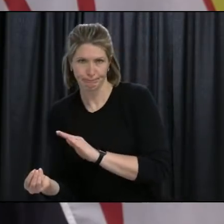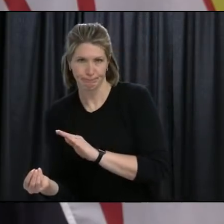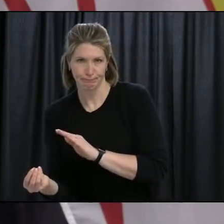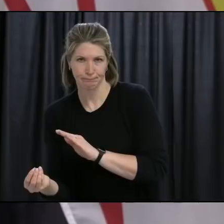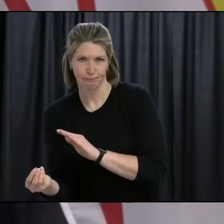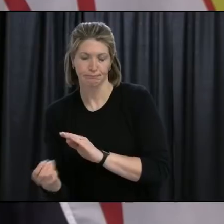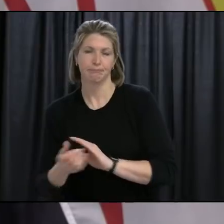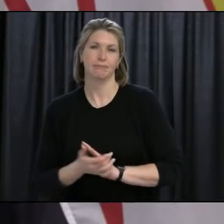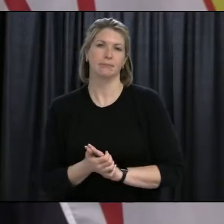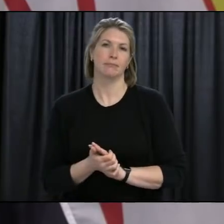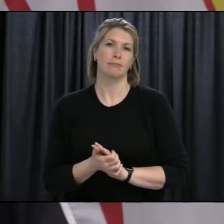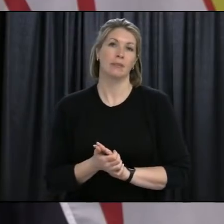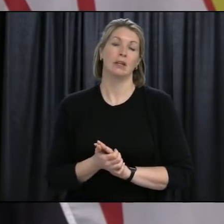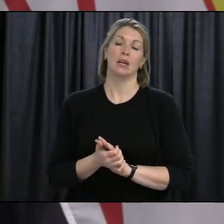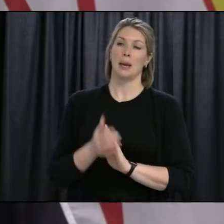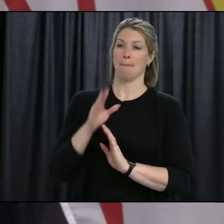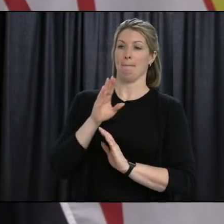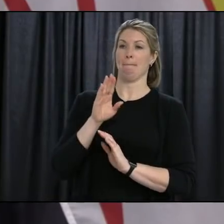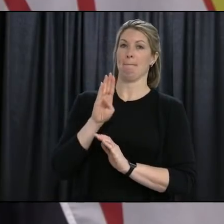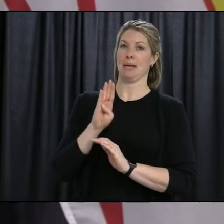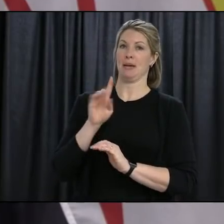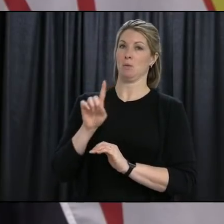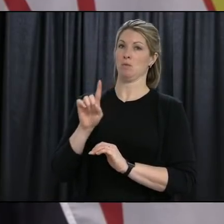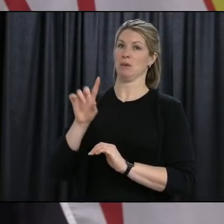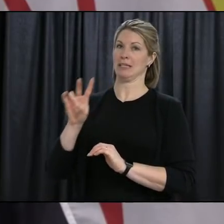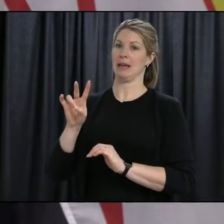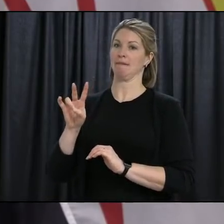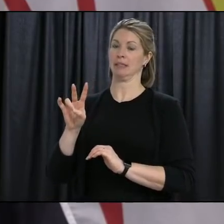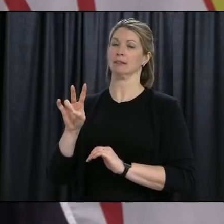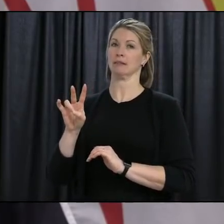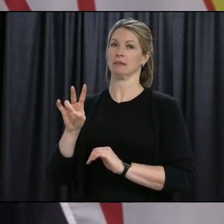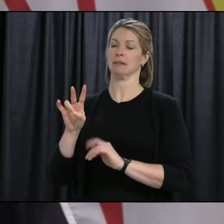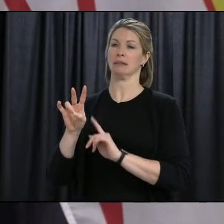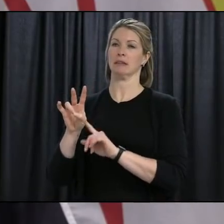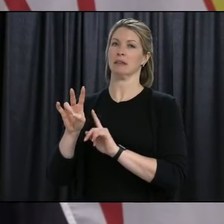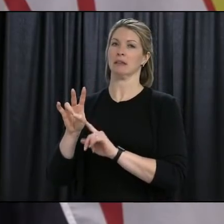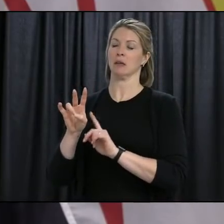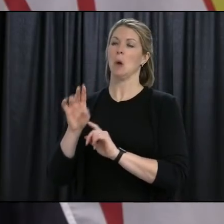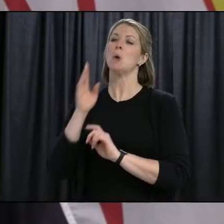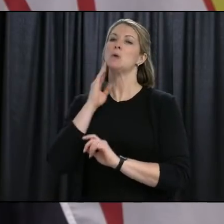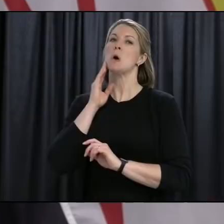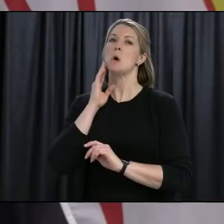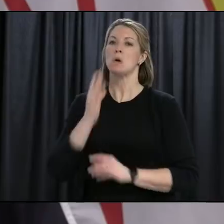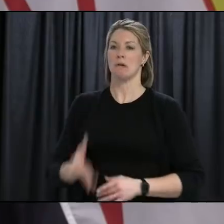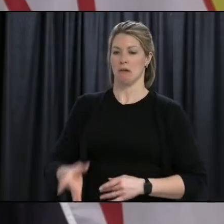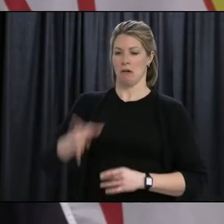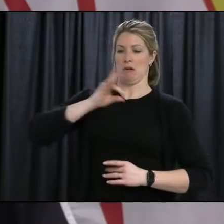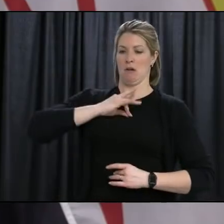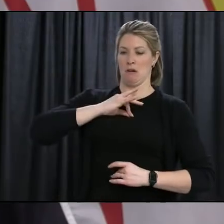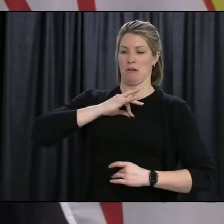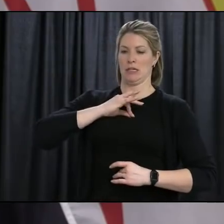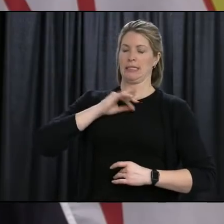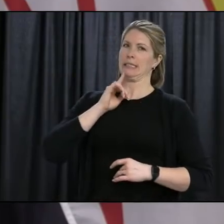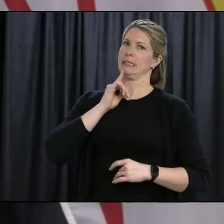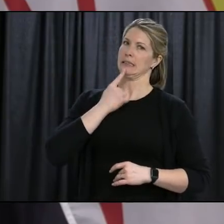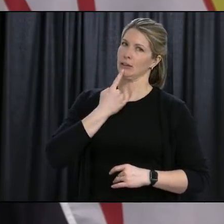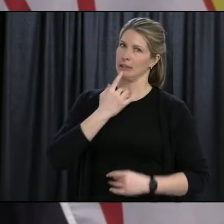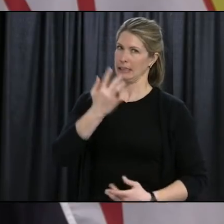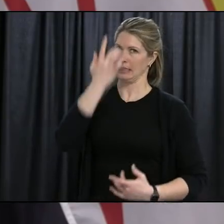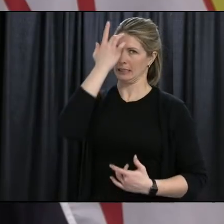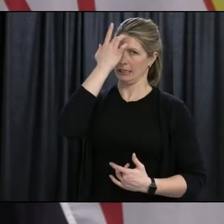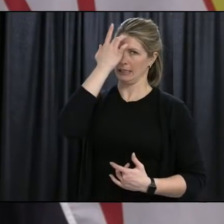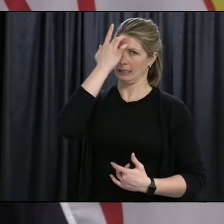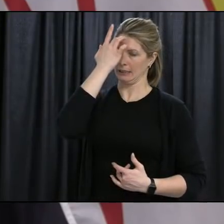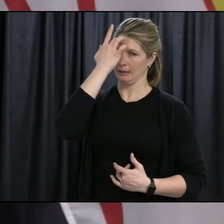can cause more severe disease. That evidence is very new. We're still evaluating it, and I don't know that it, there's